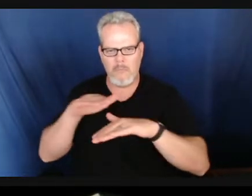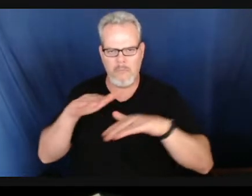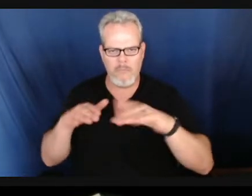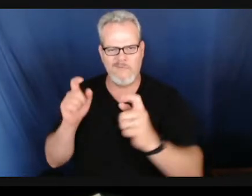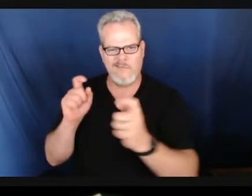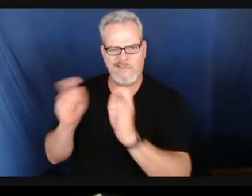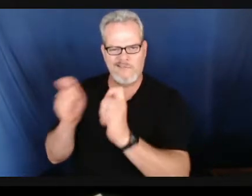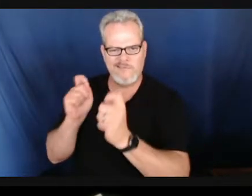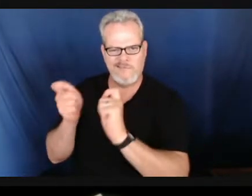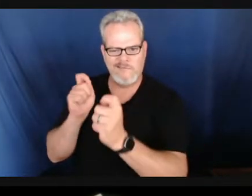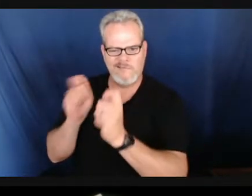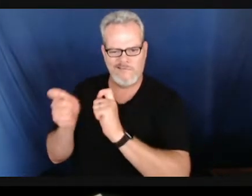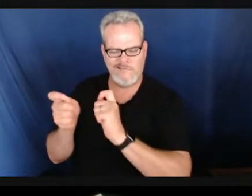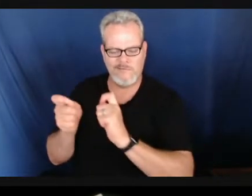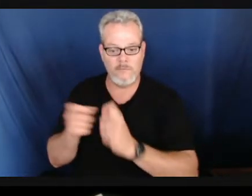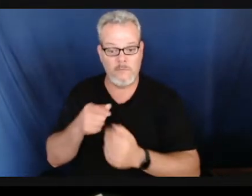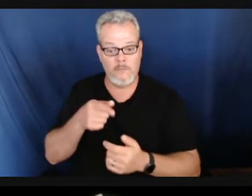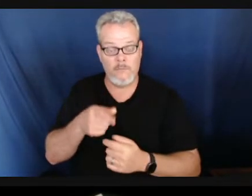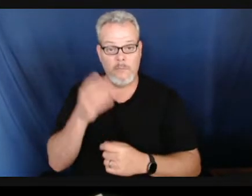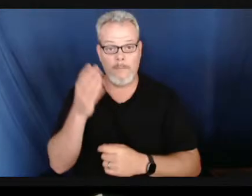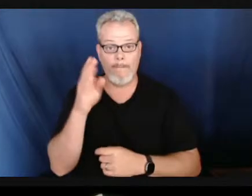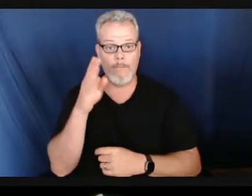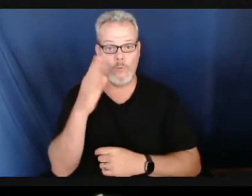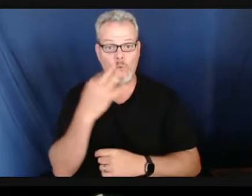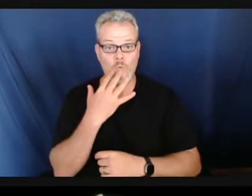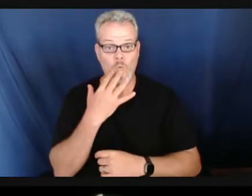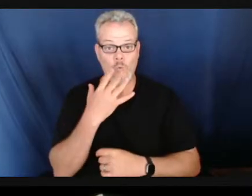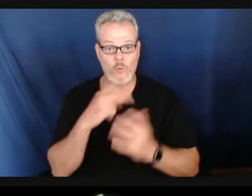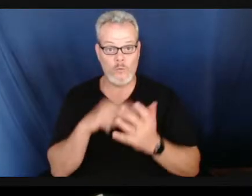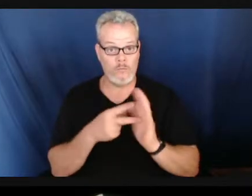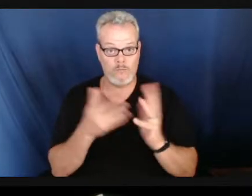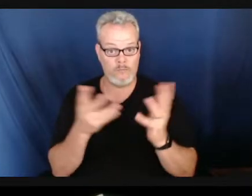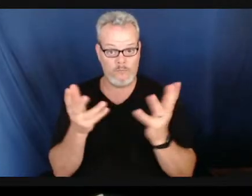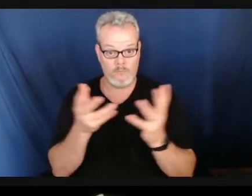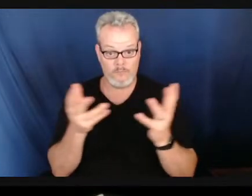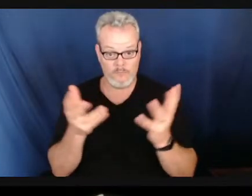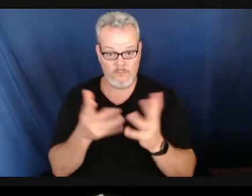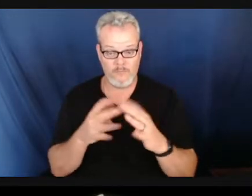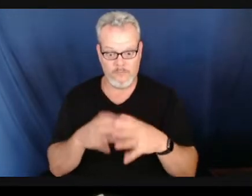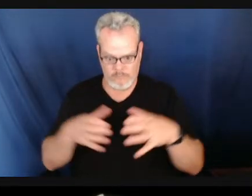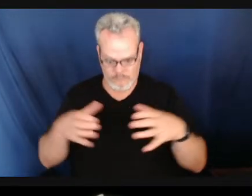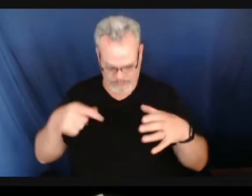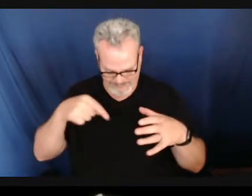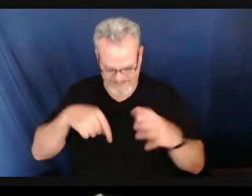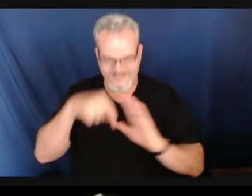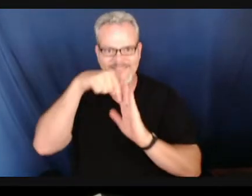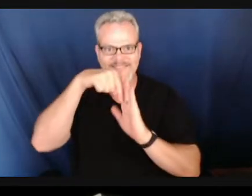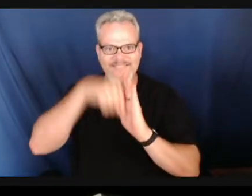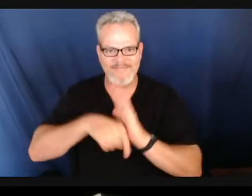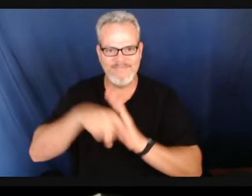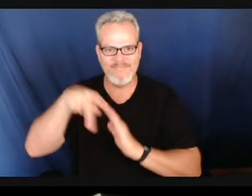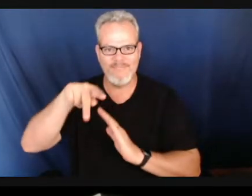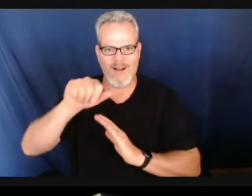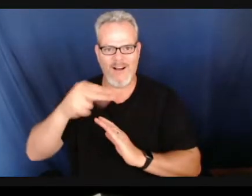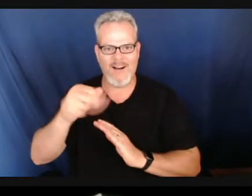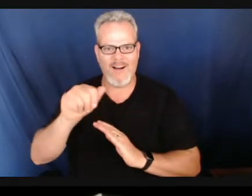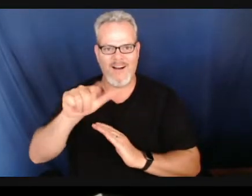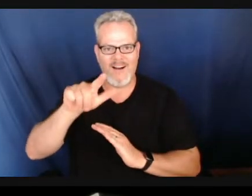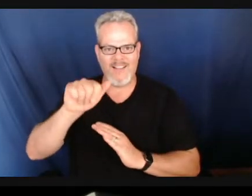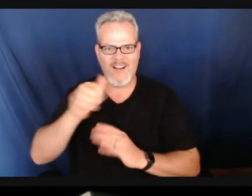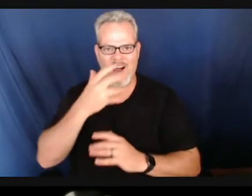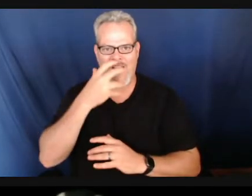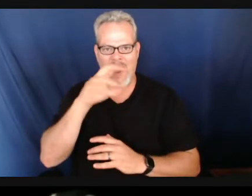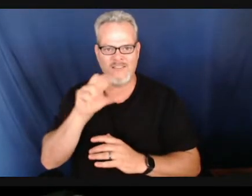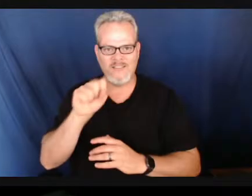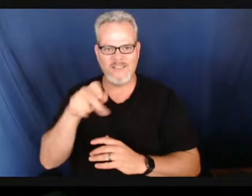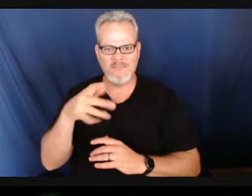We've seen this blue population here indicate that deep hotspot source from Pahala, under Pahala there. And we